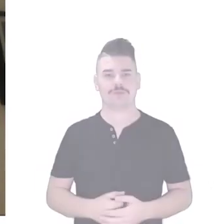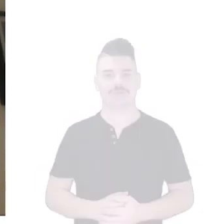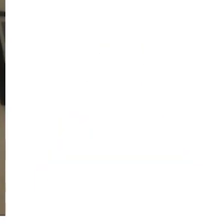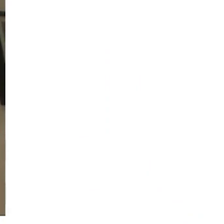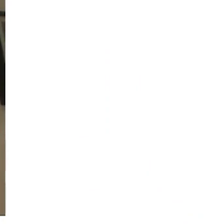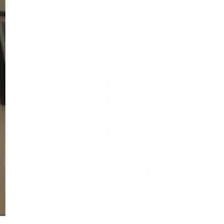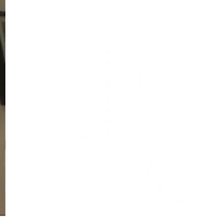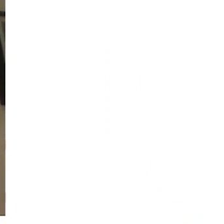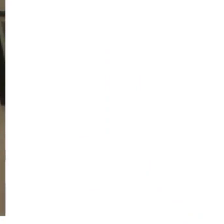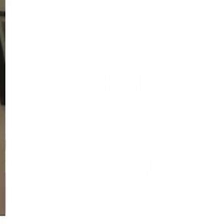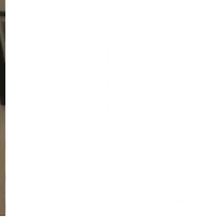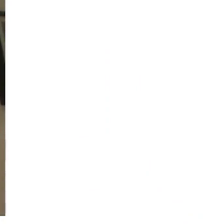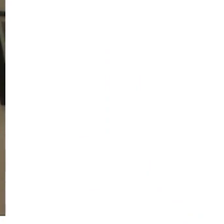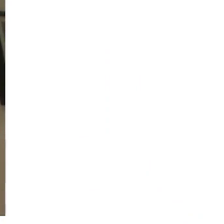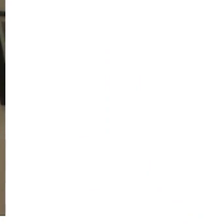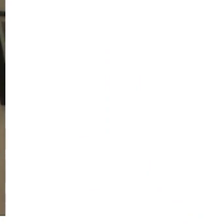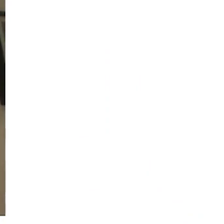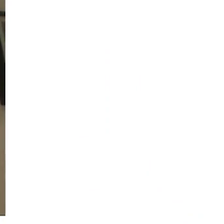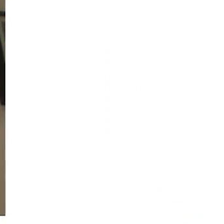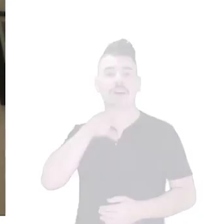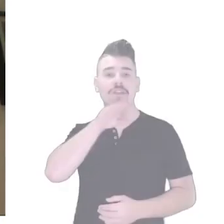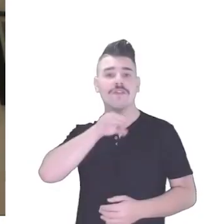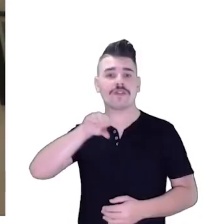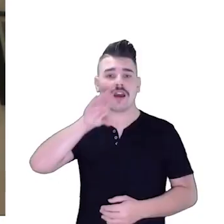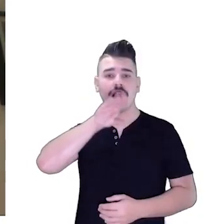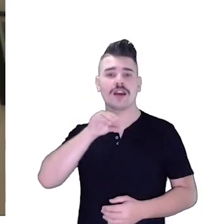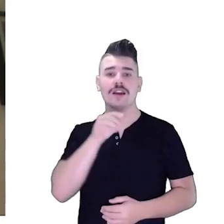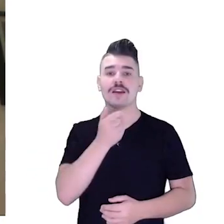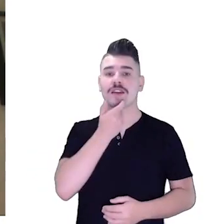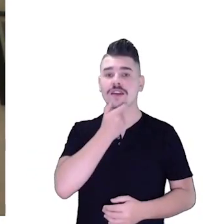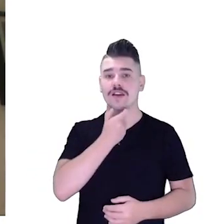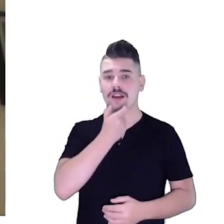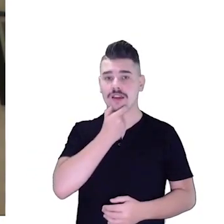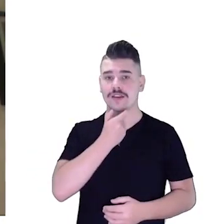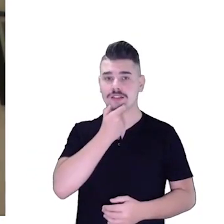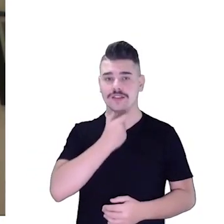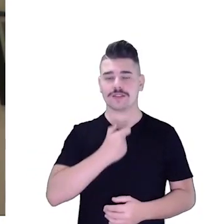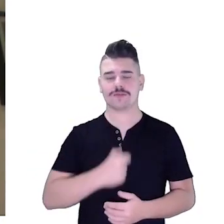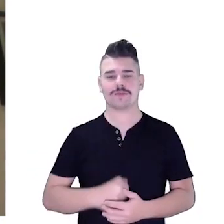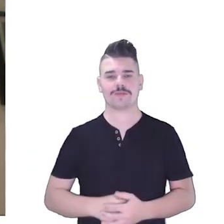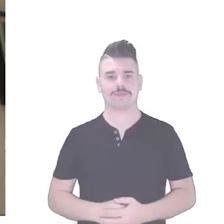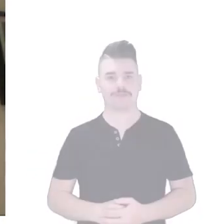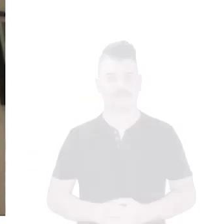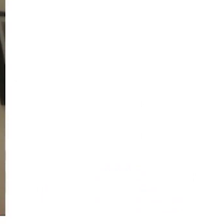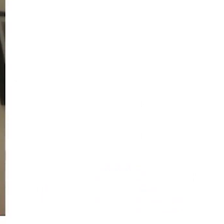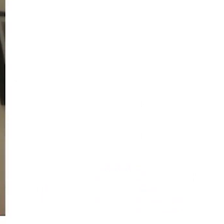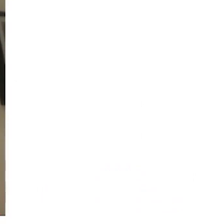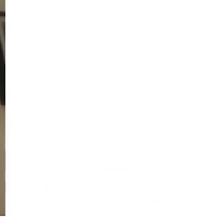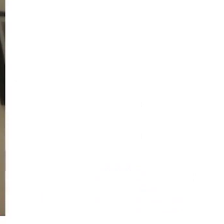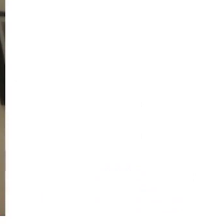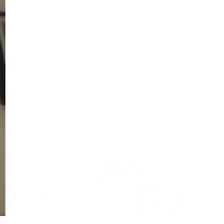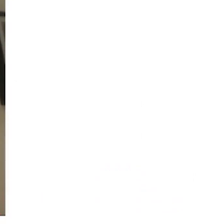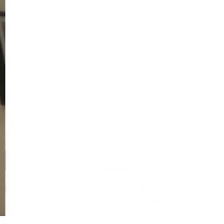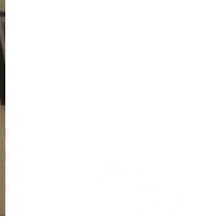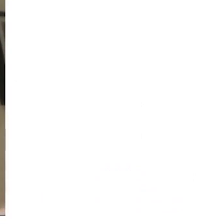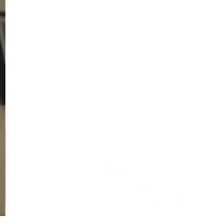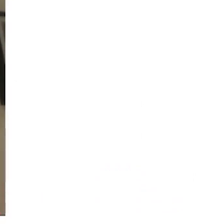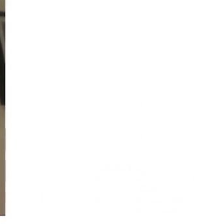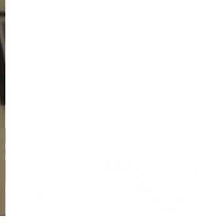Thank you. Yeah, there were so many changes. One of the biggest changes